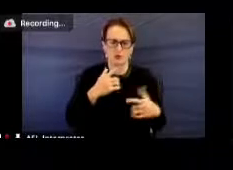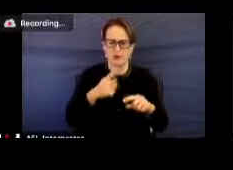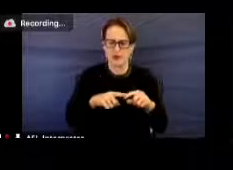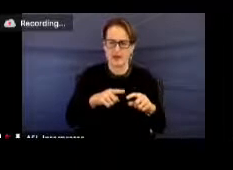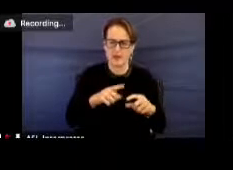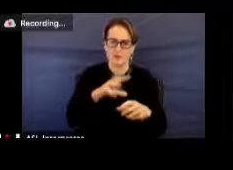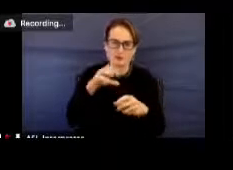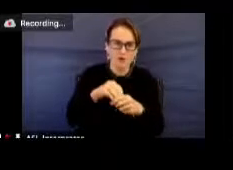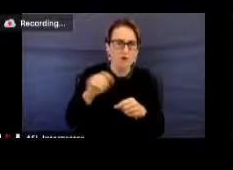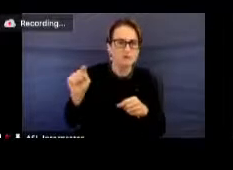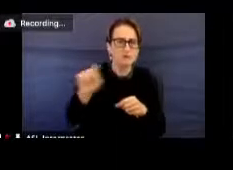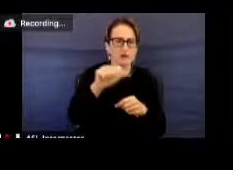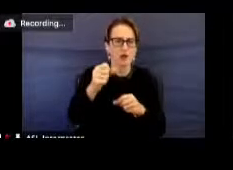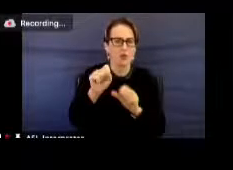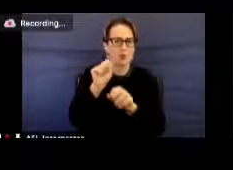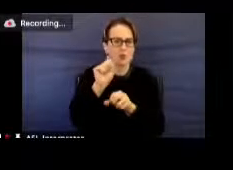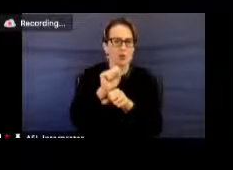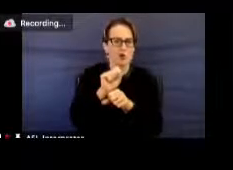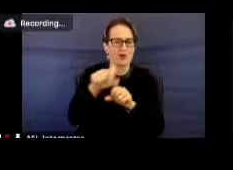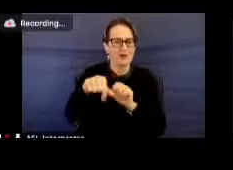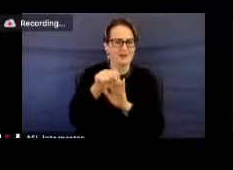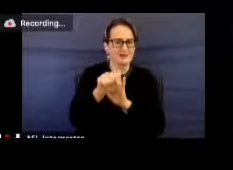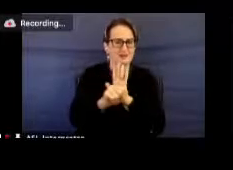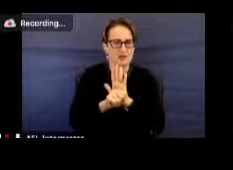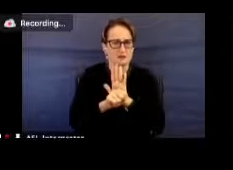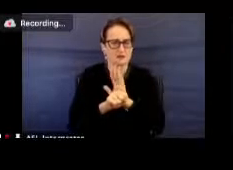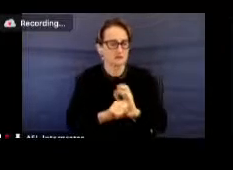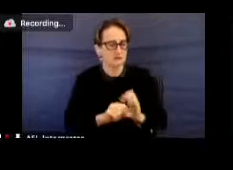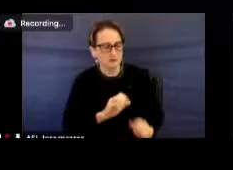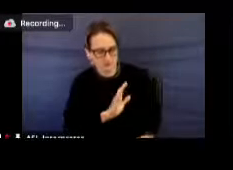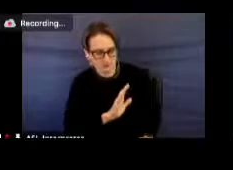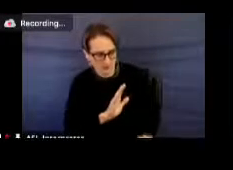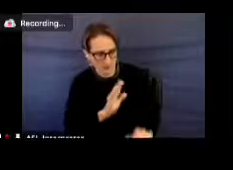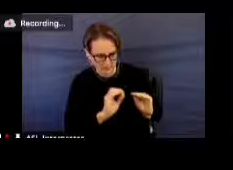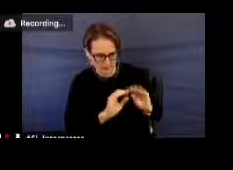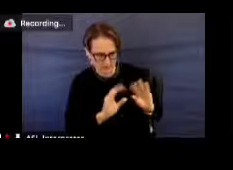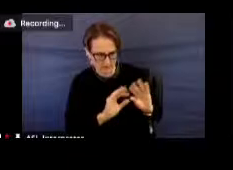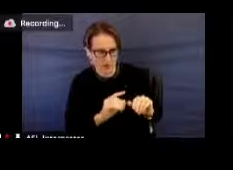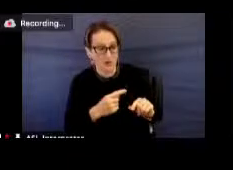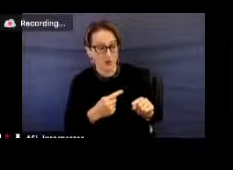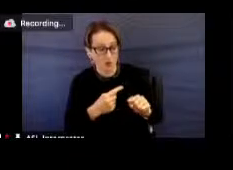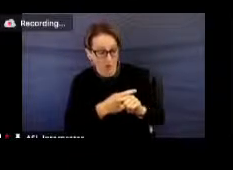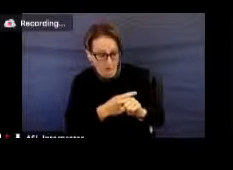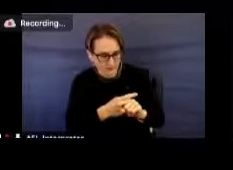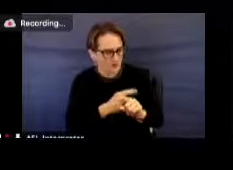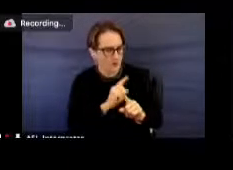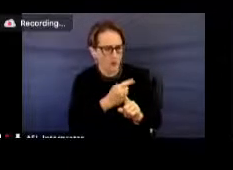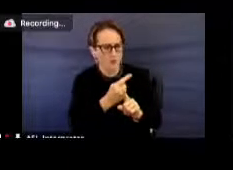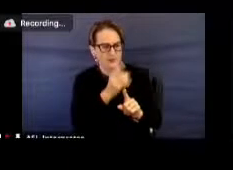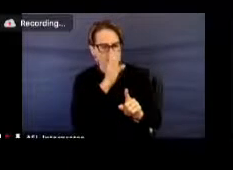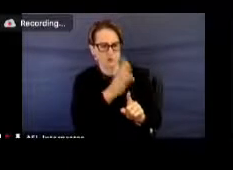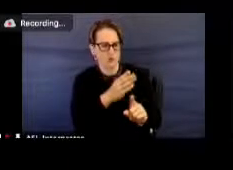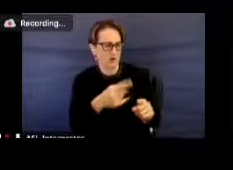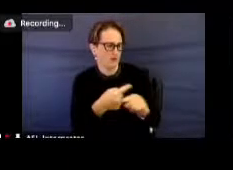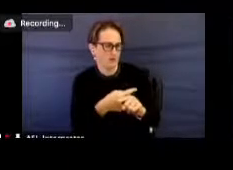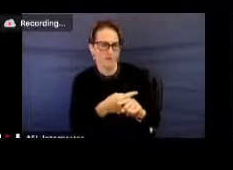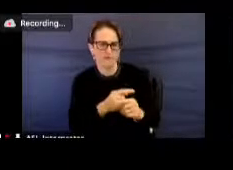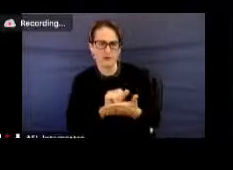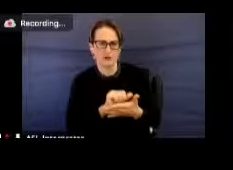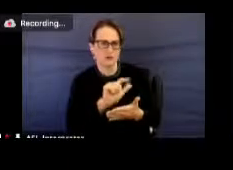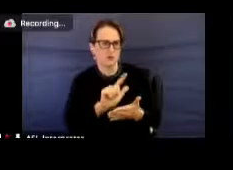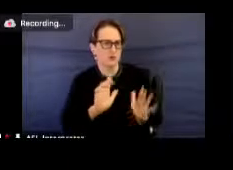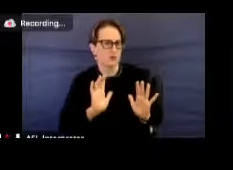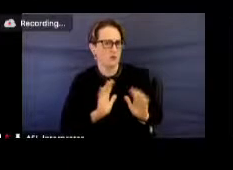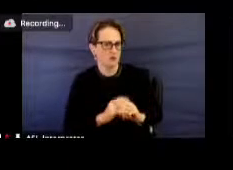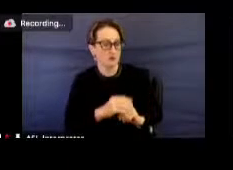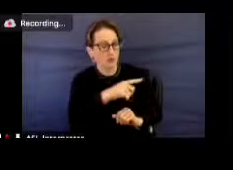And we clarified that the conflict that they might have would be a direct conflict. And they're free to